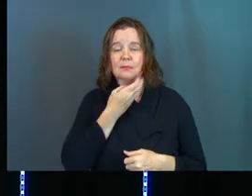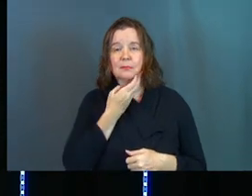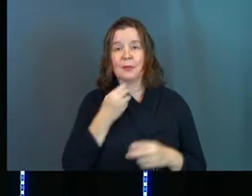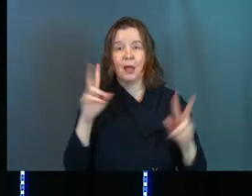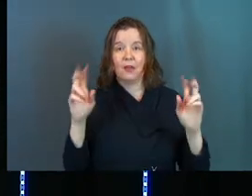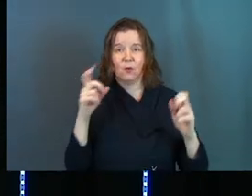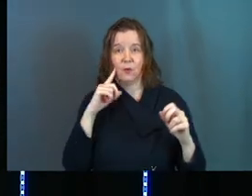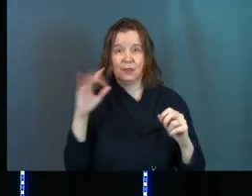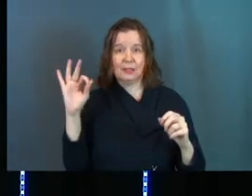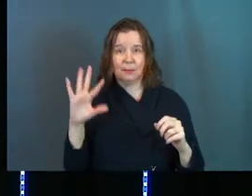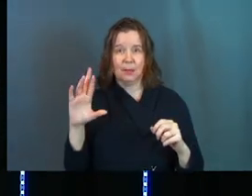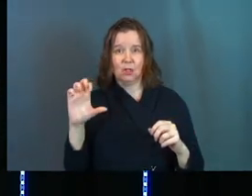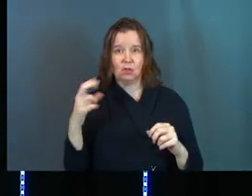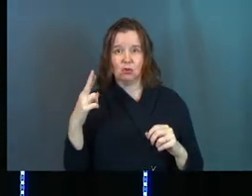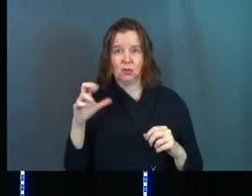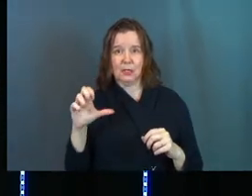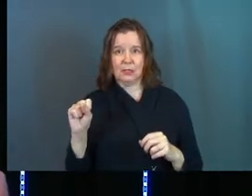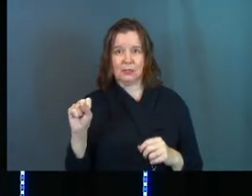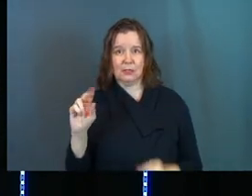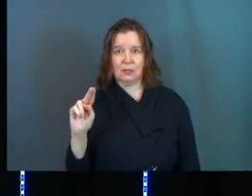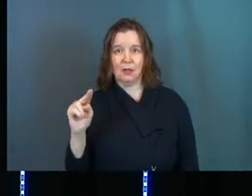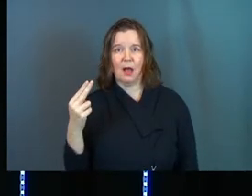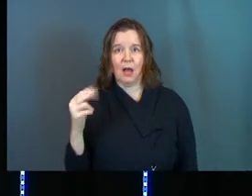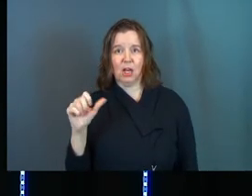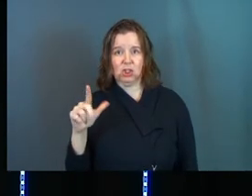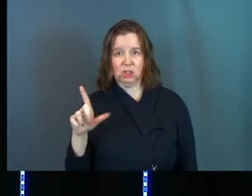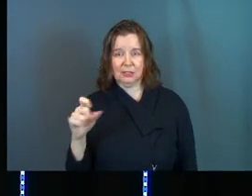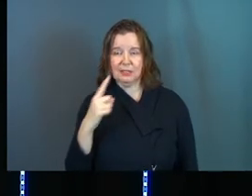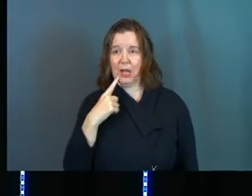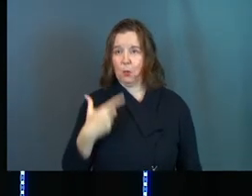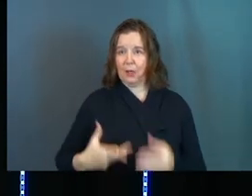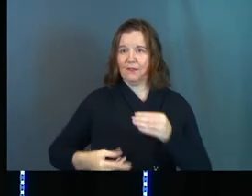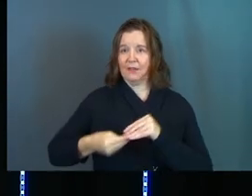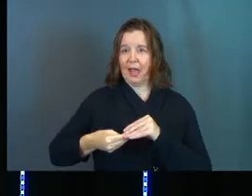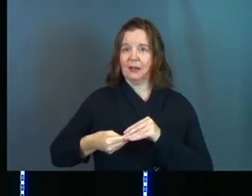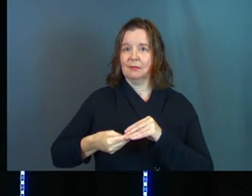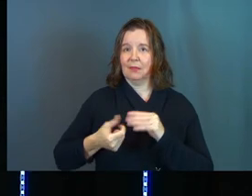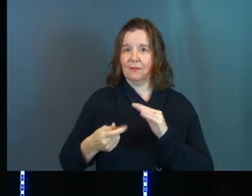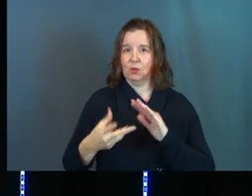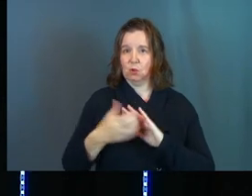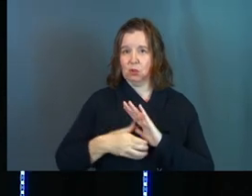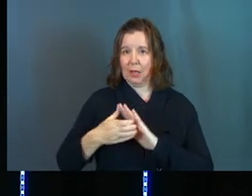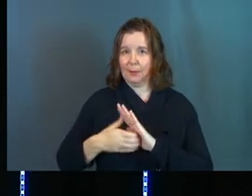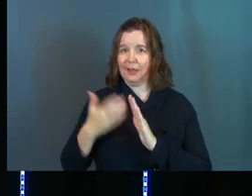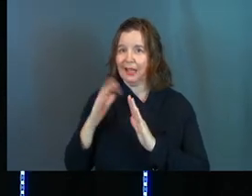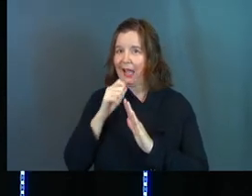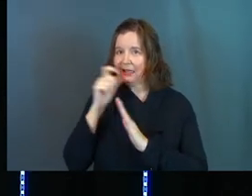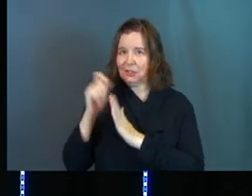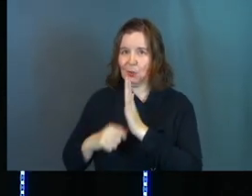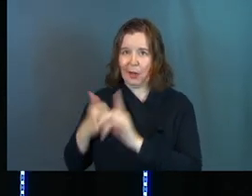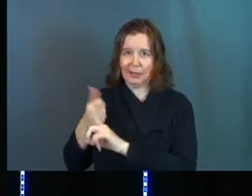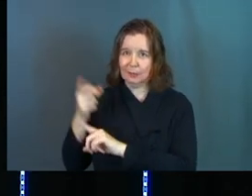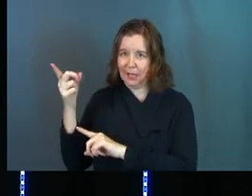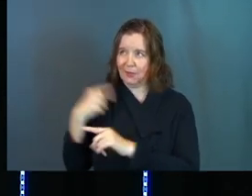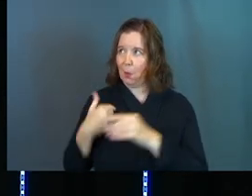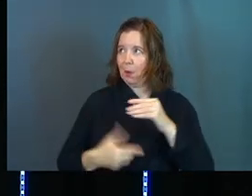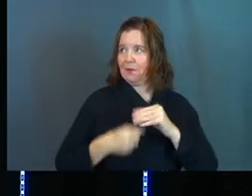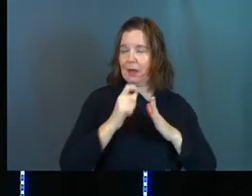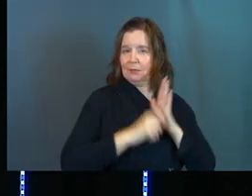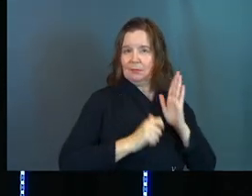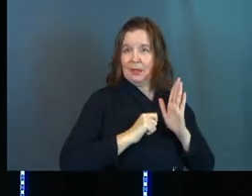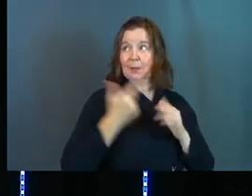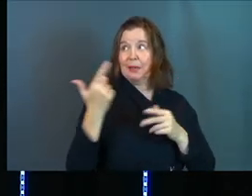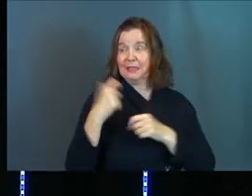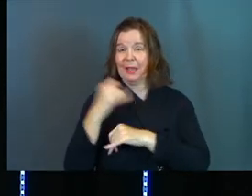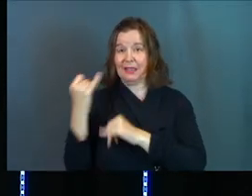I've got a quote for you. This is Pastor Chris Hodges. He says, we've added a few chapters that God didn't write, but he can